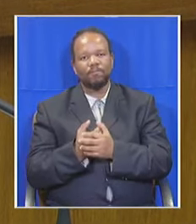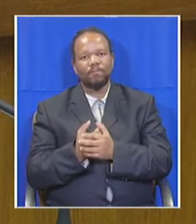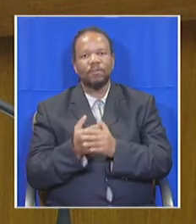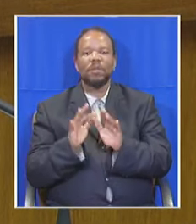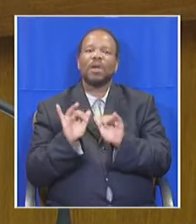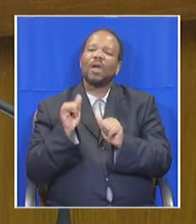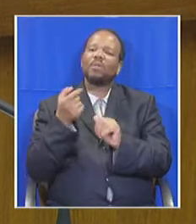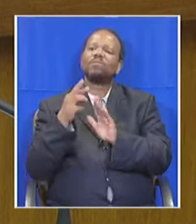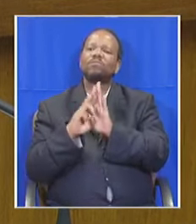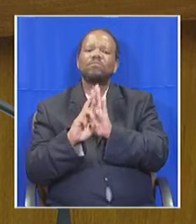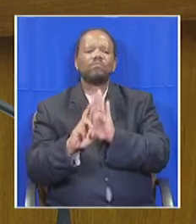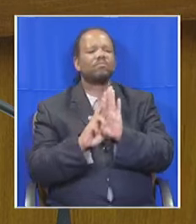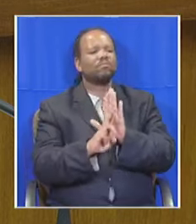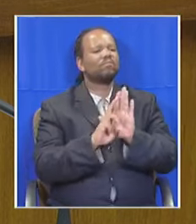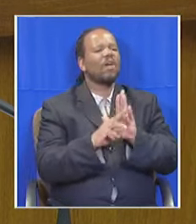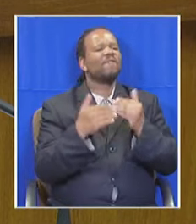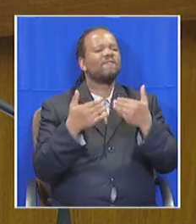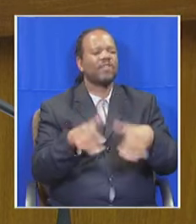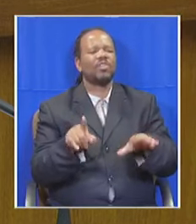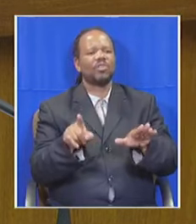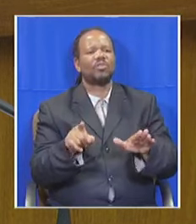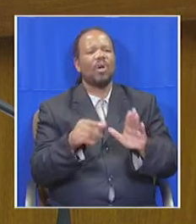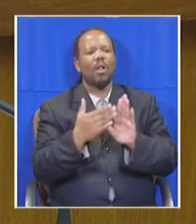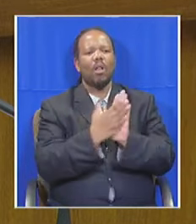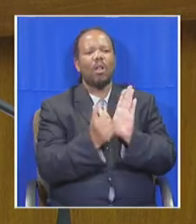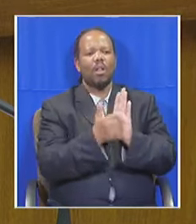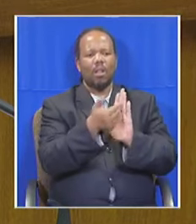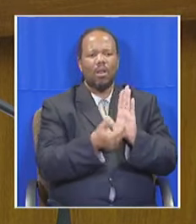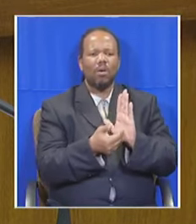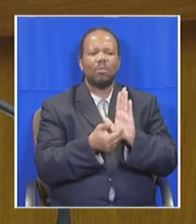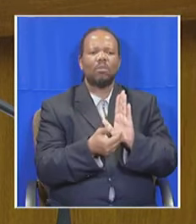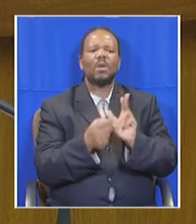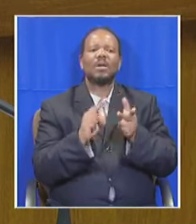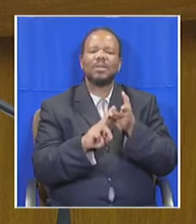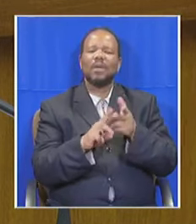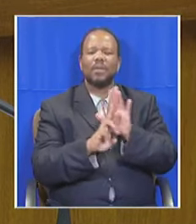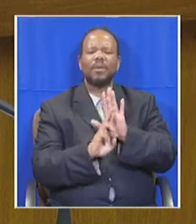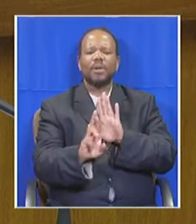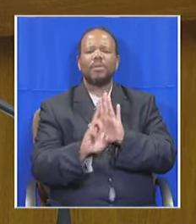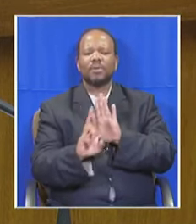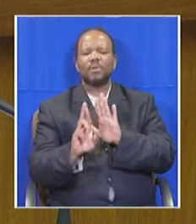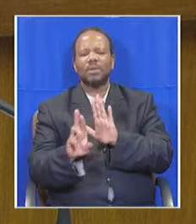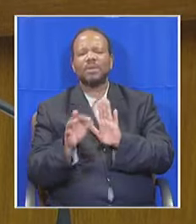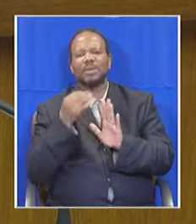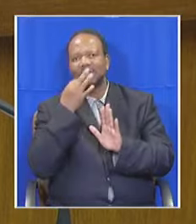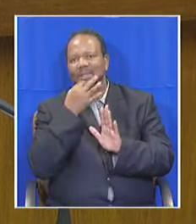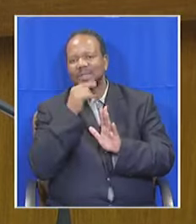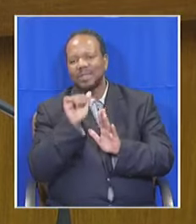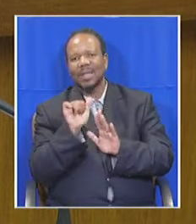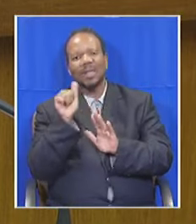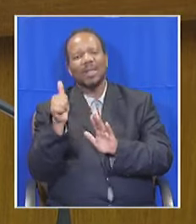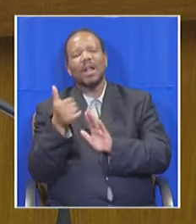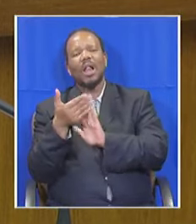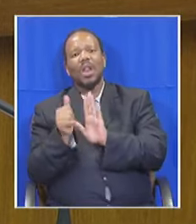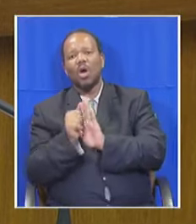representations with regard to this piece of legislation, and the main thrust of their representations was that the criminalisation of false disclosures will have a